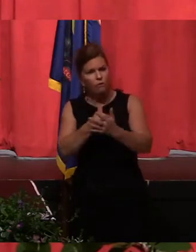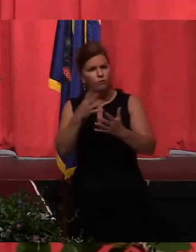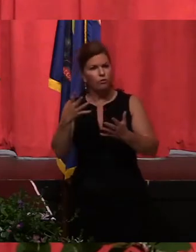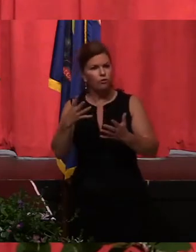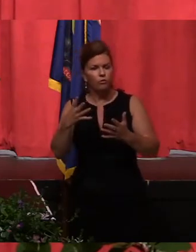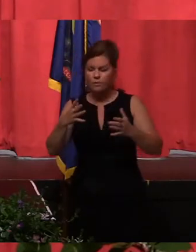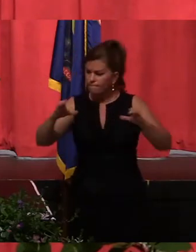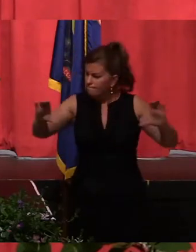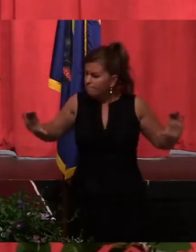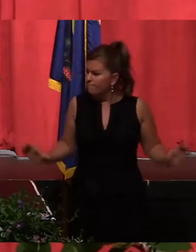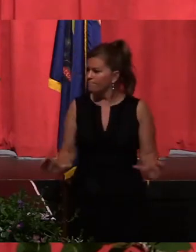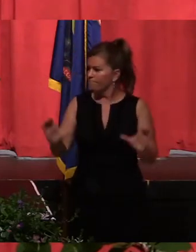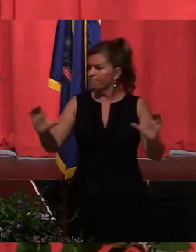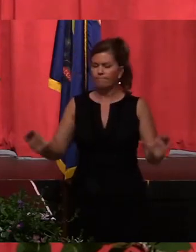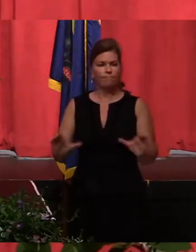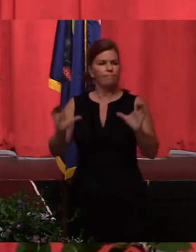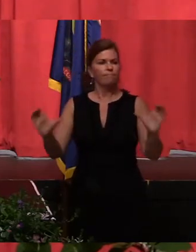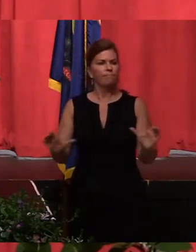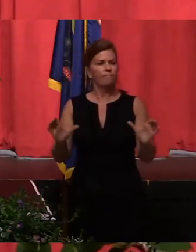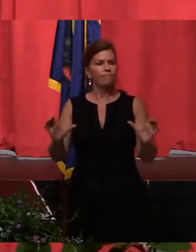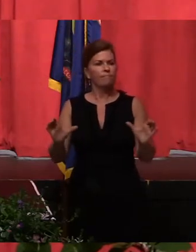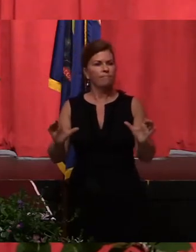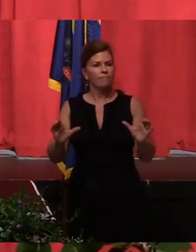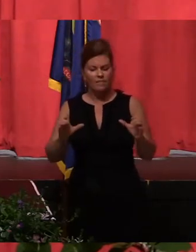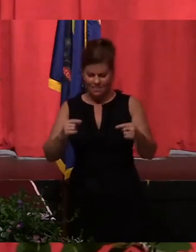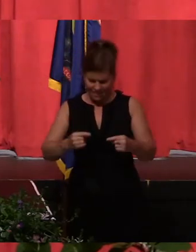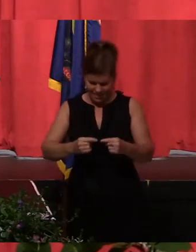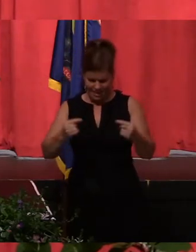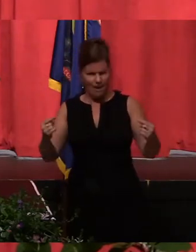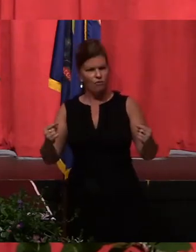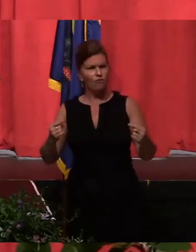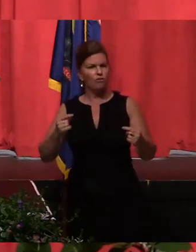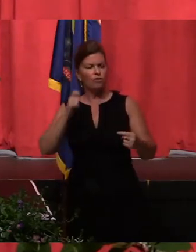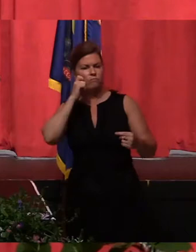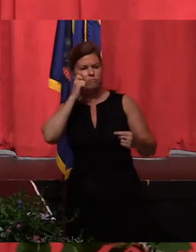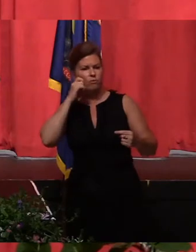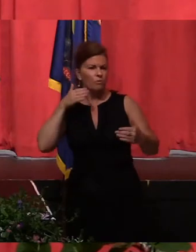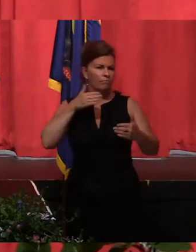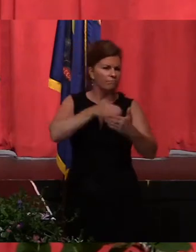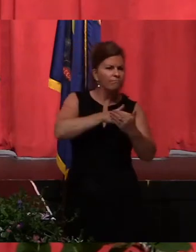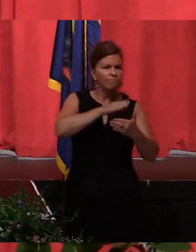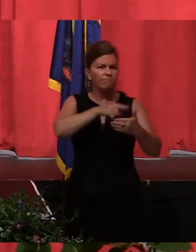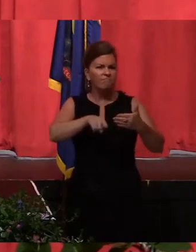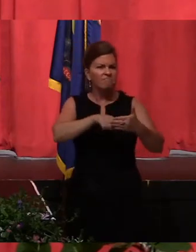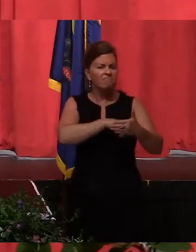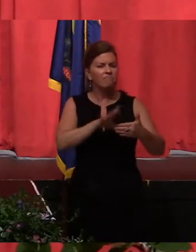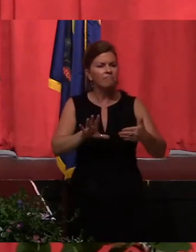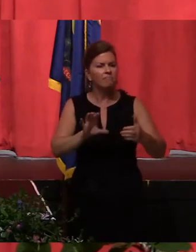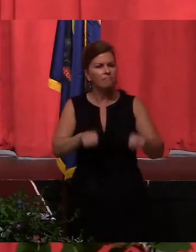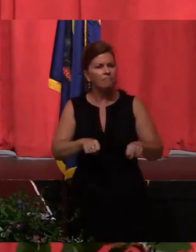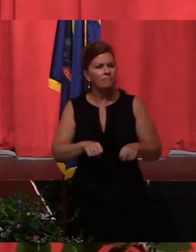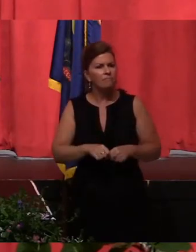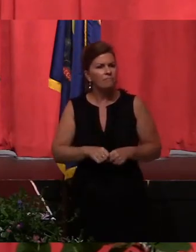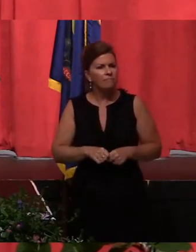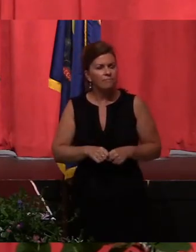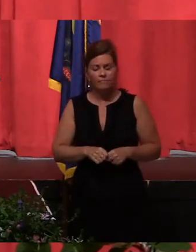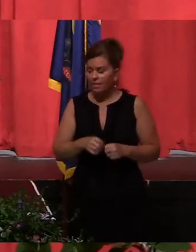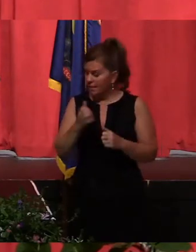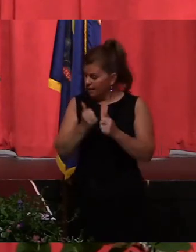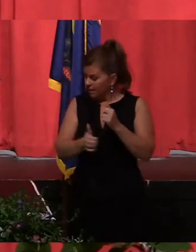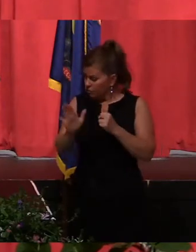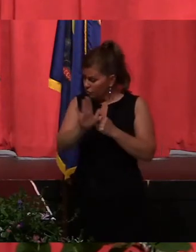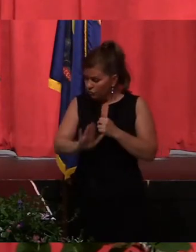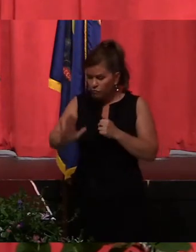mobilize and counter structural racism here in our halls and in our community. Certainly, each of your